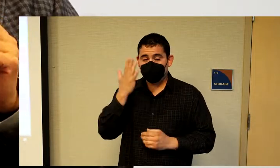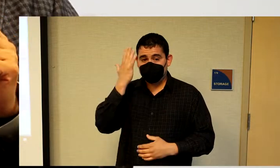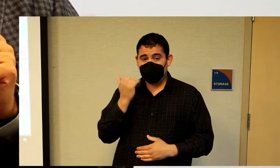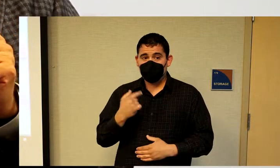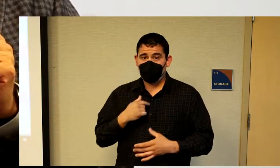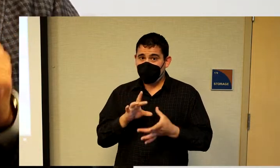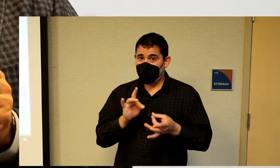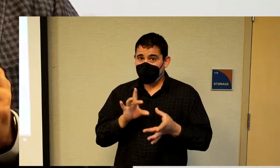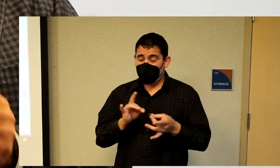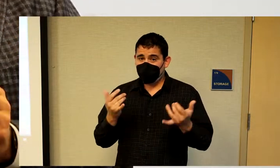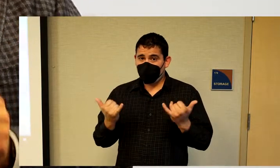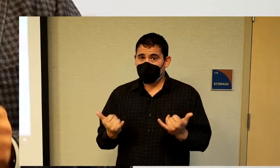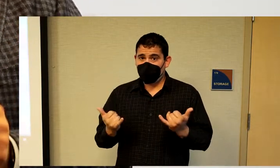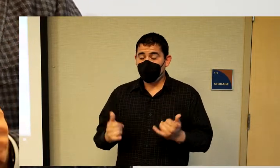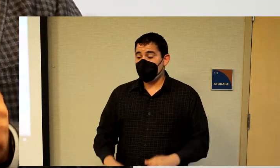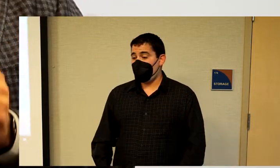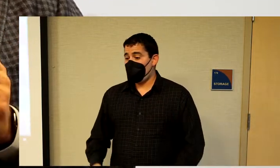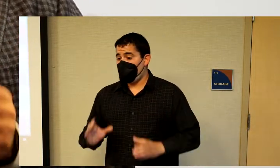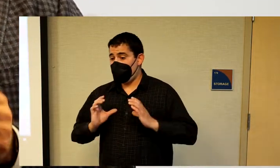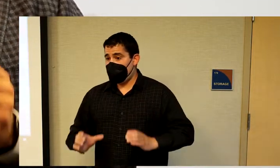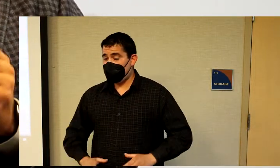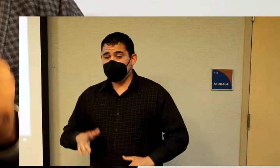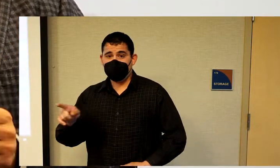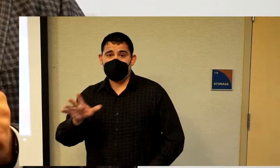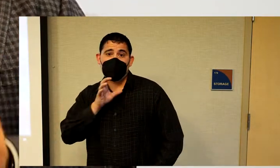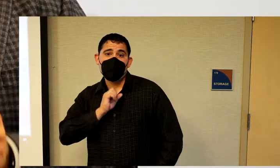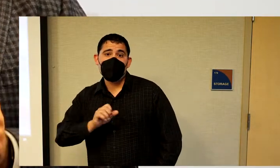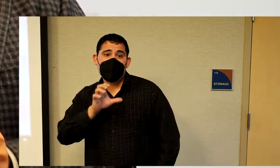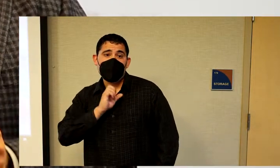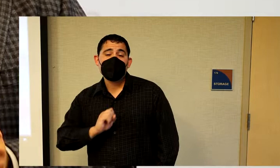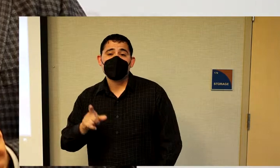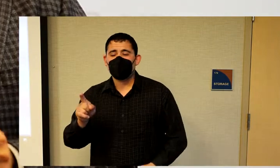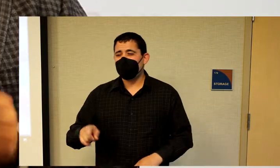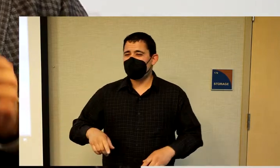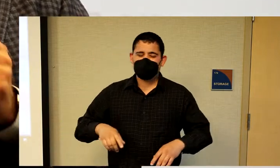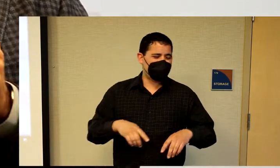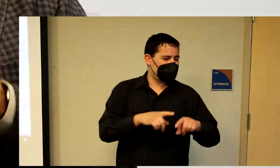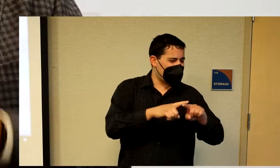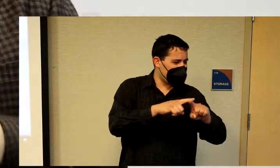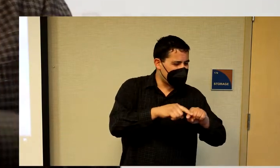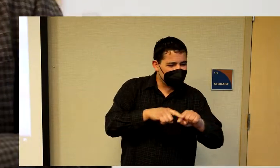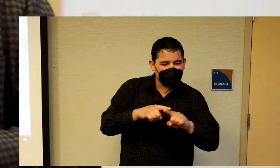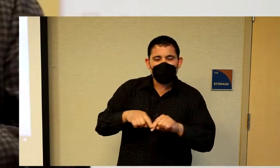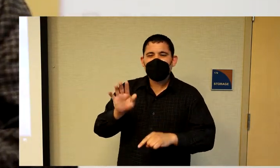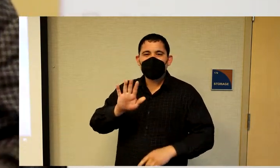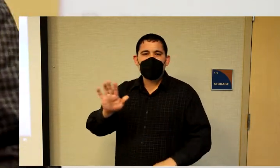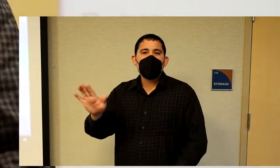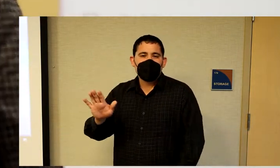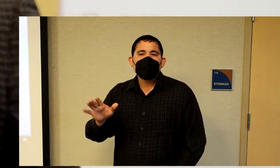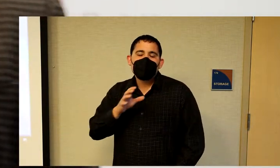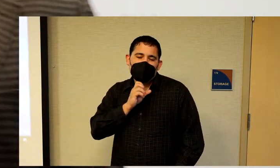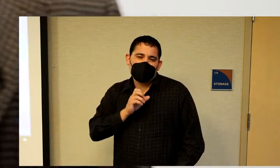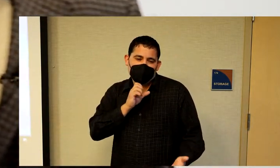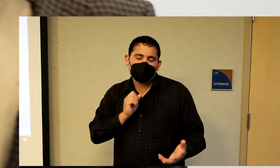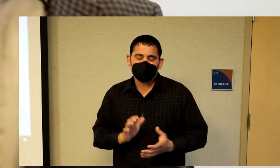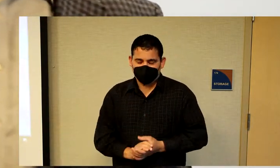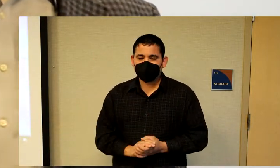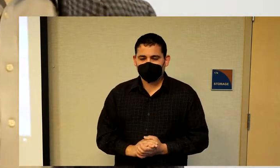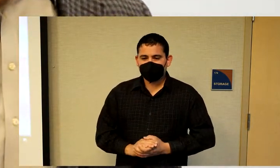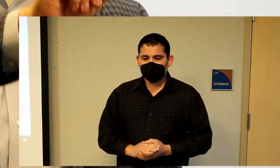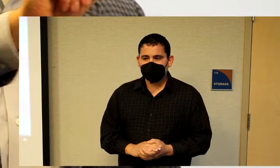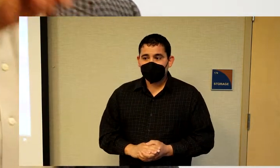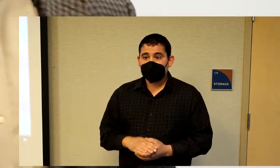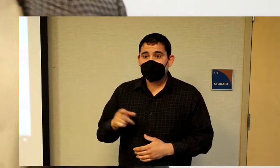this, Citizens Voting Age Population is determined by the American Community Survey. The census is a counting where they enumerate